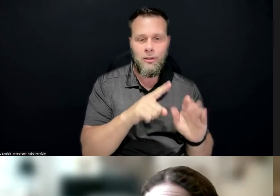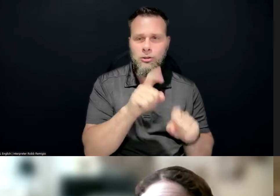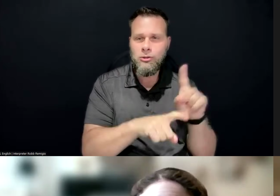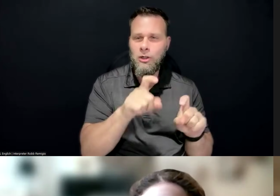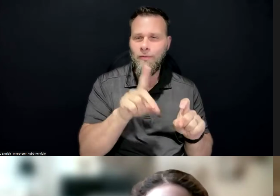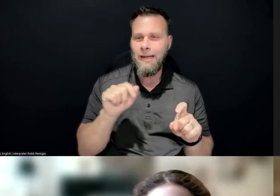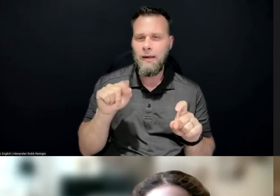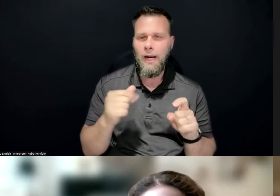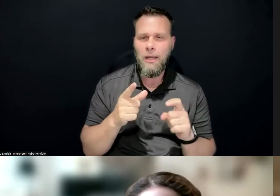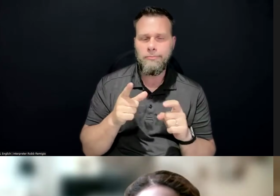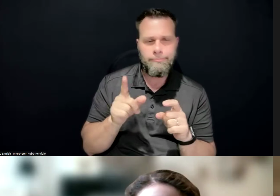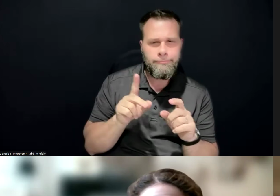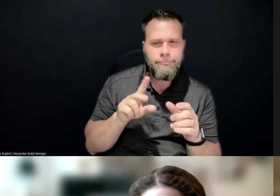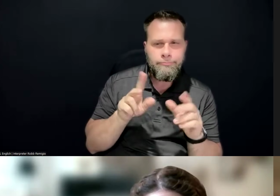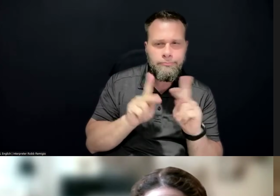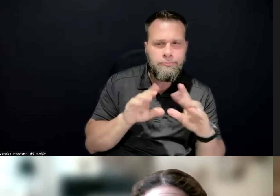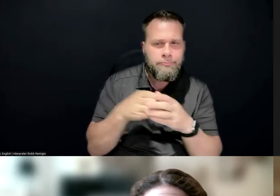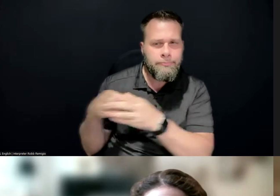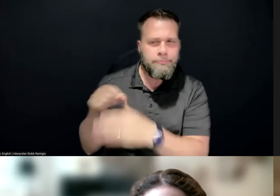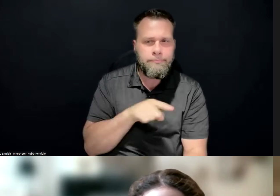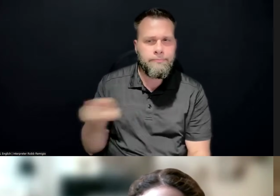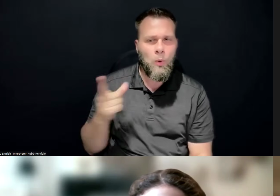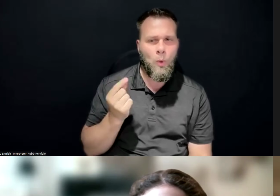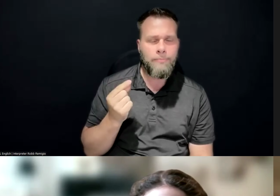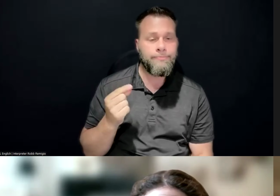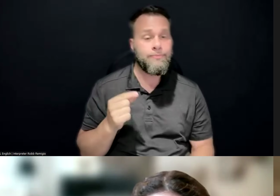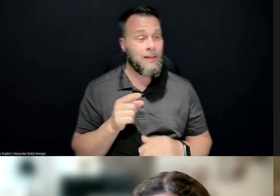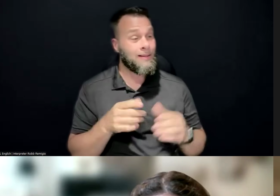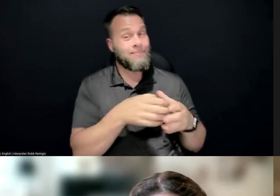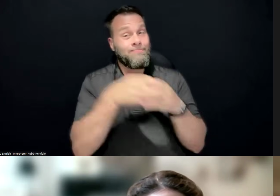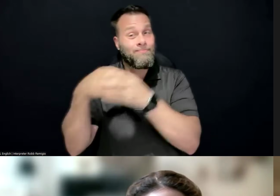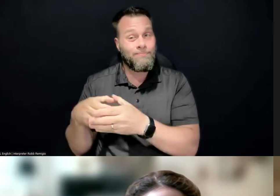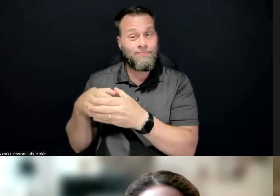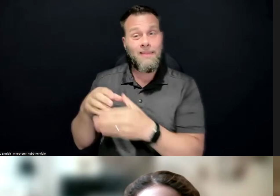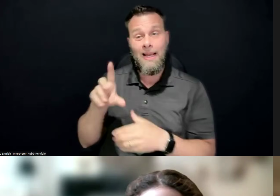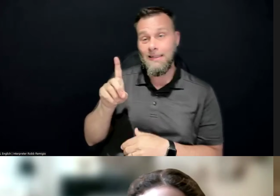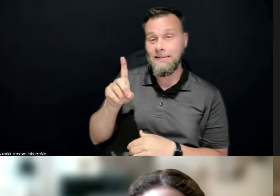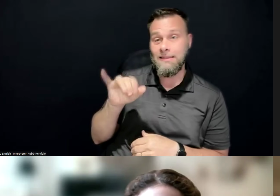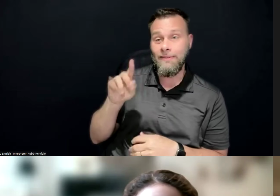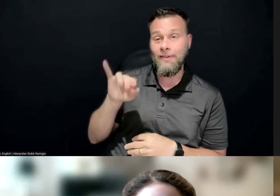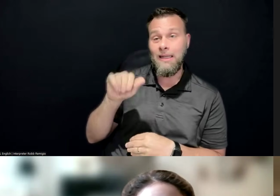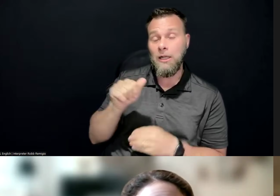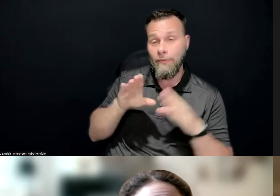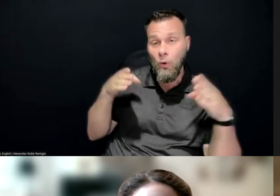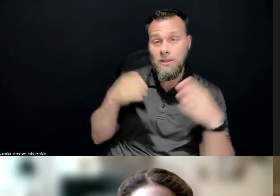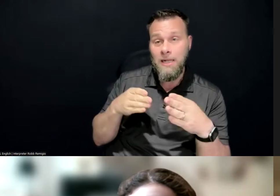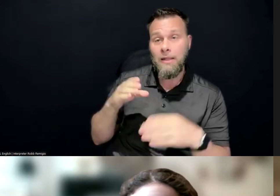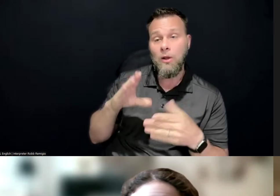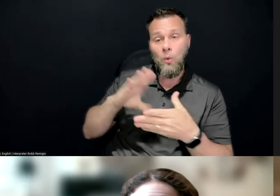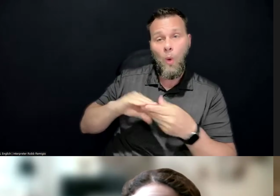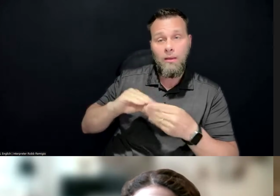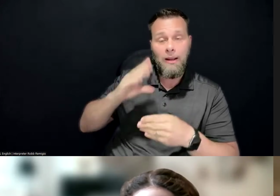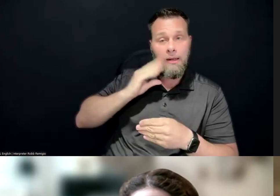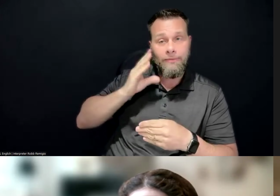Sure. So what I meant was this particular group of young people that Davina focused on for their qualitative data collection were young